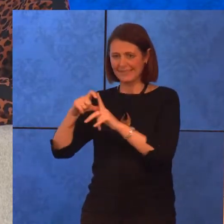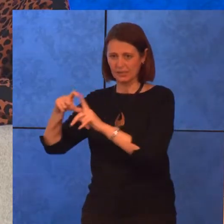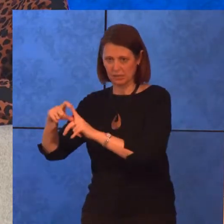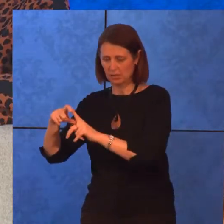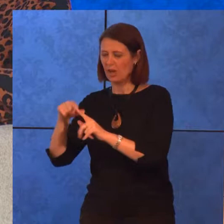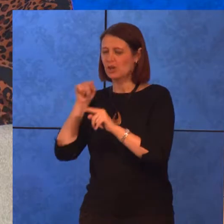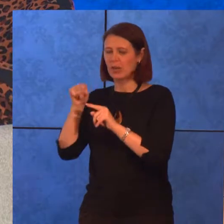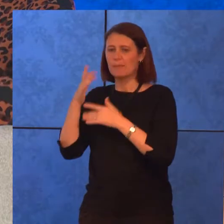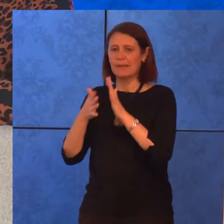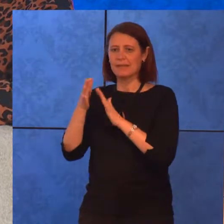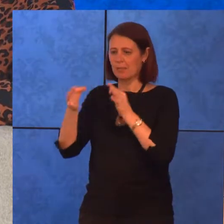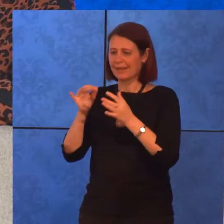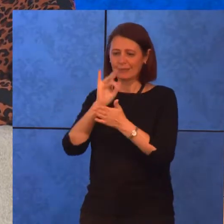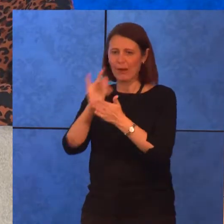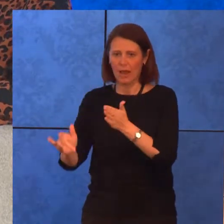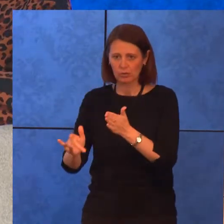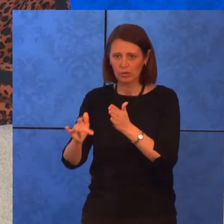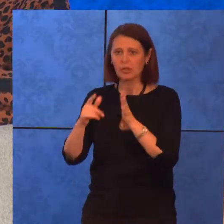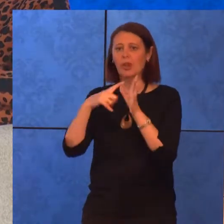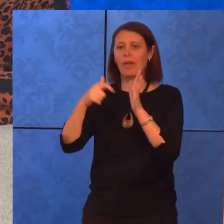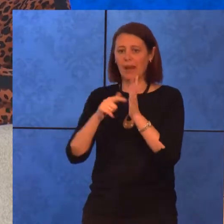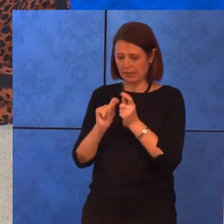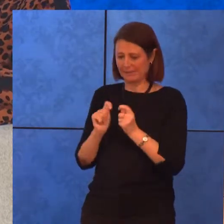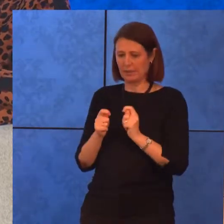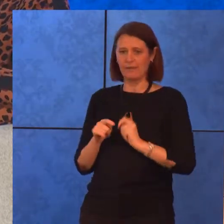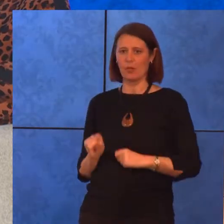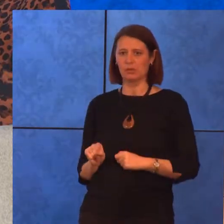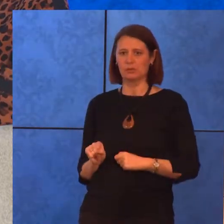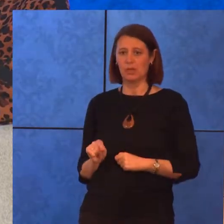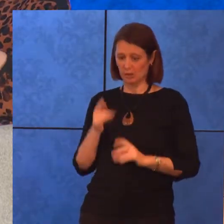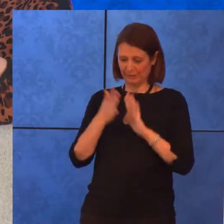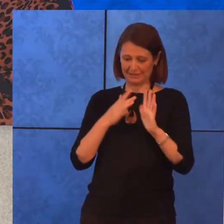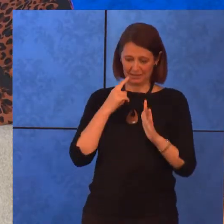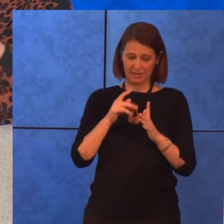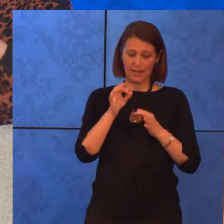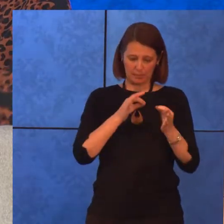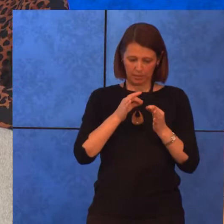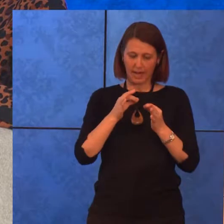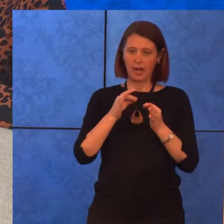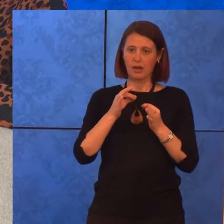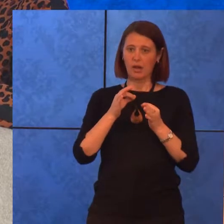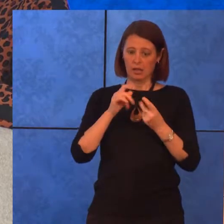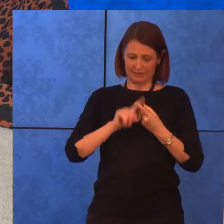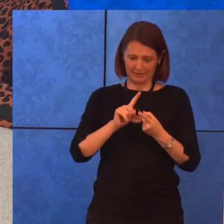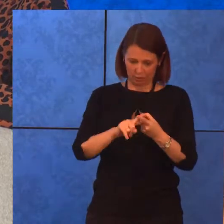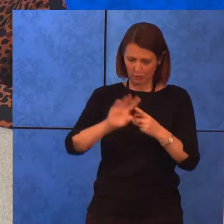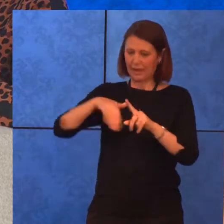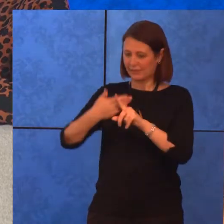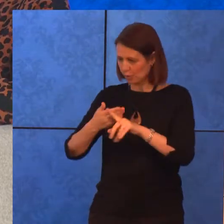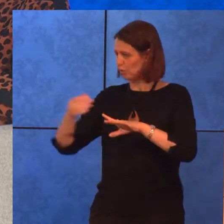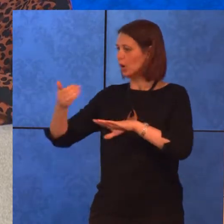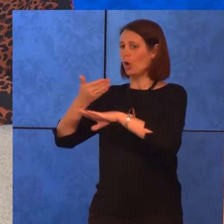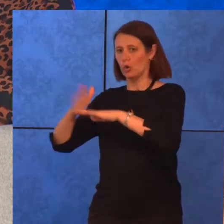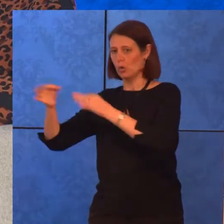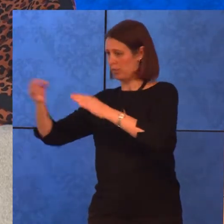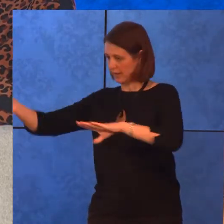out. And the Act allows us to do that because it actually does say that a plan remains in place until a new one is put in place. So